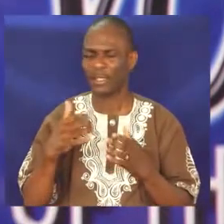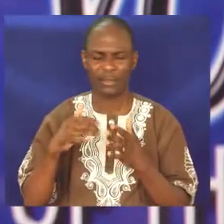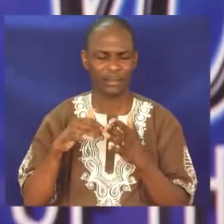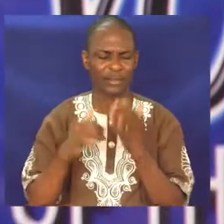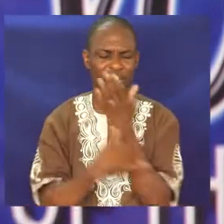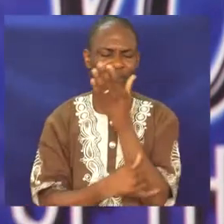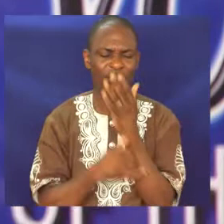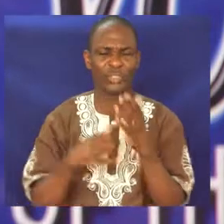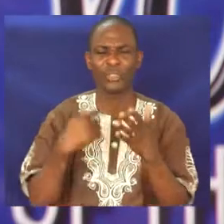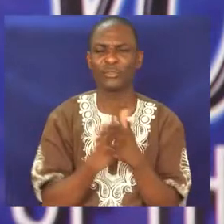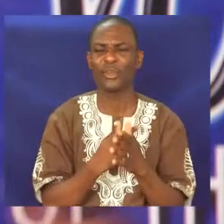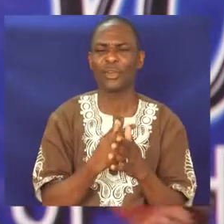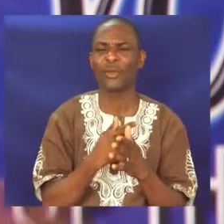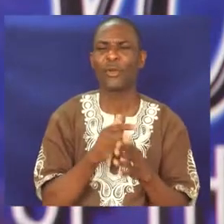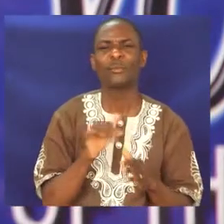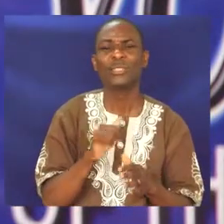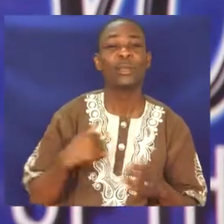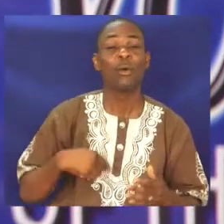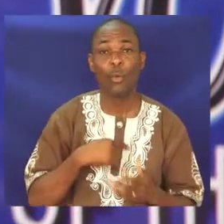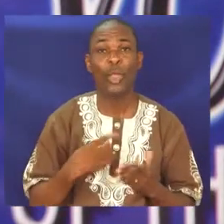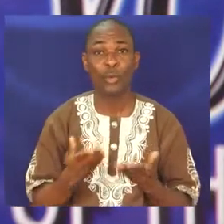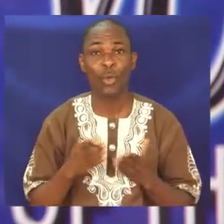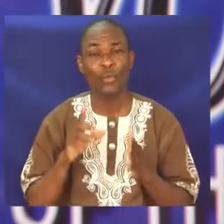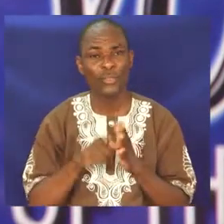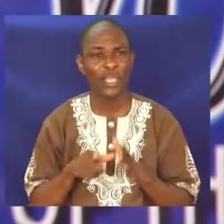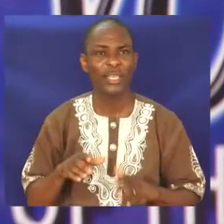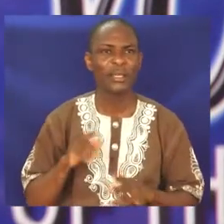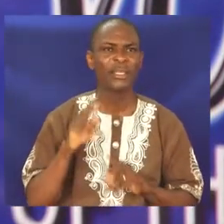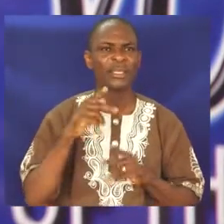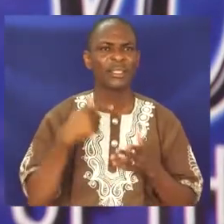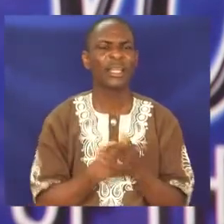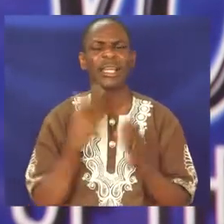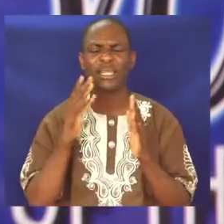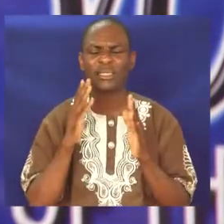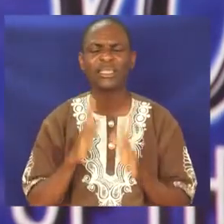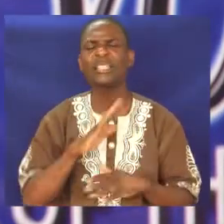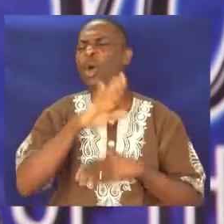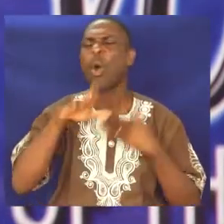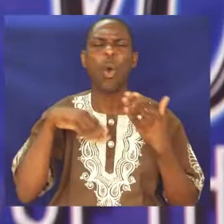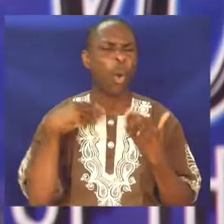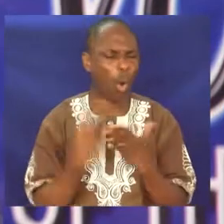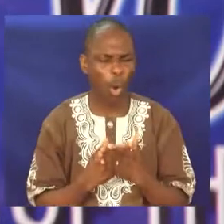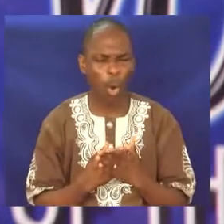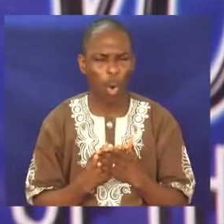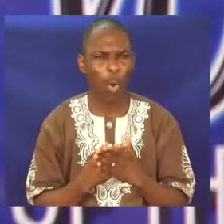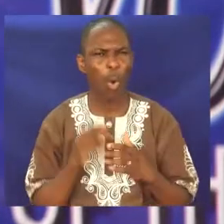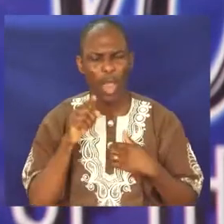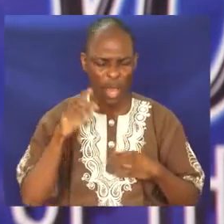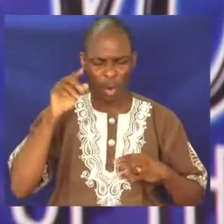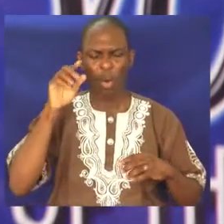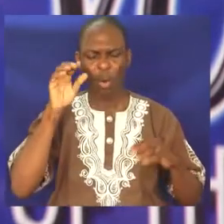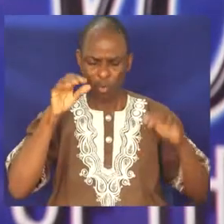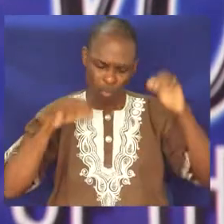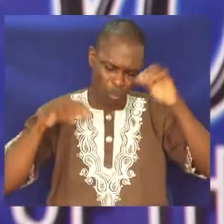hia ne abrofo efra no concerted efforts sa menew dikakra metumi ayo ene ne wo